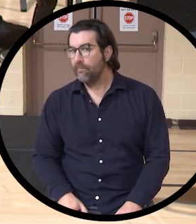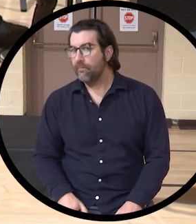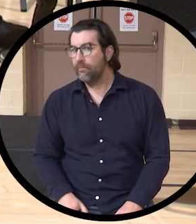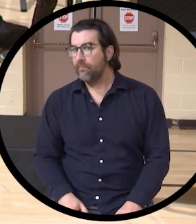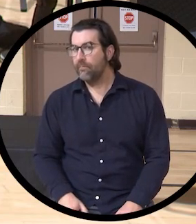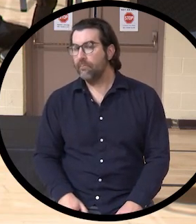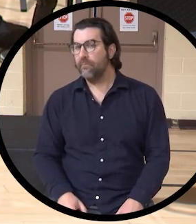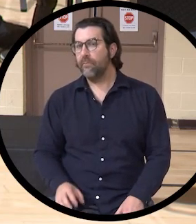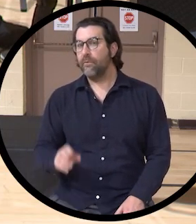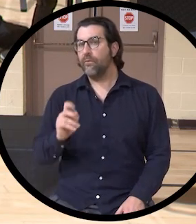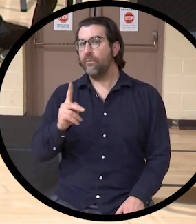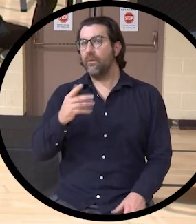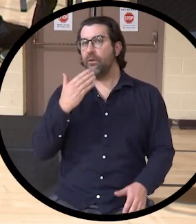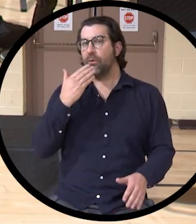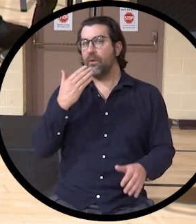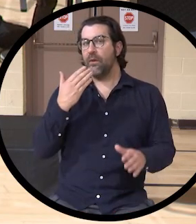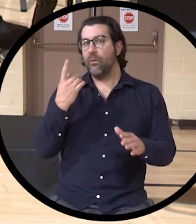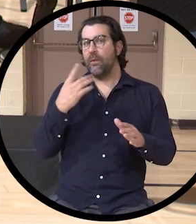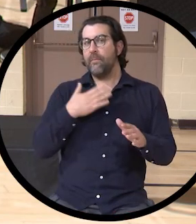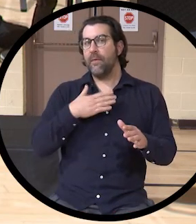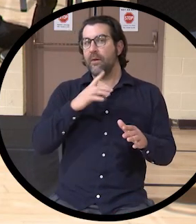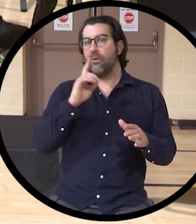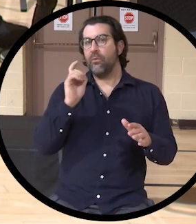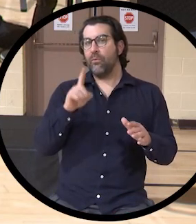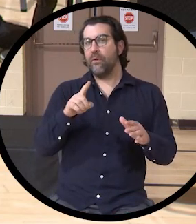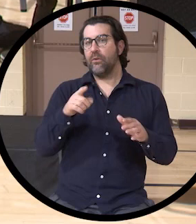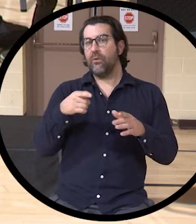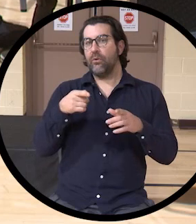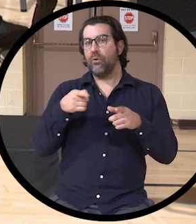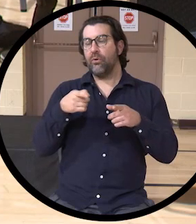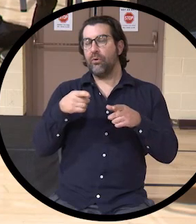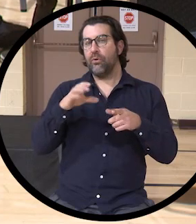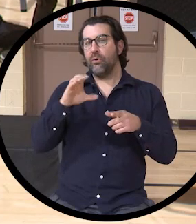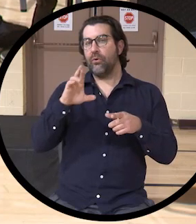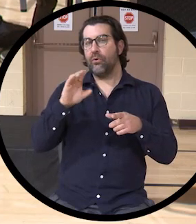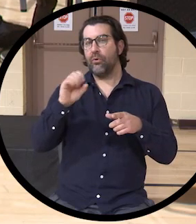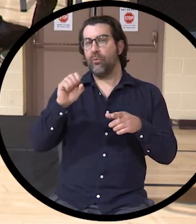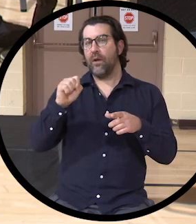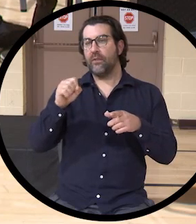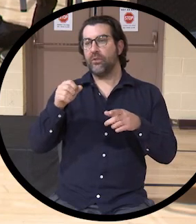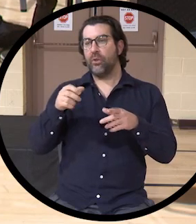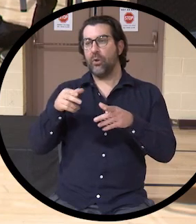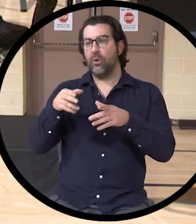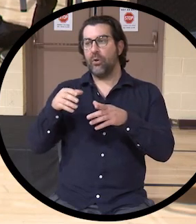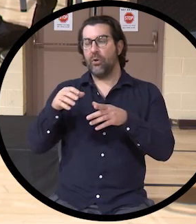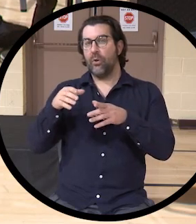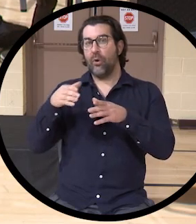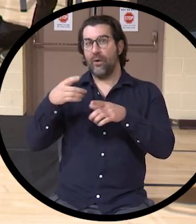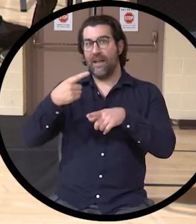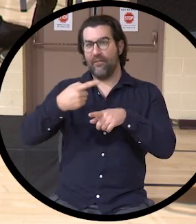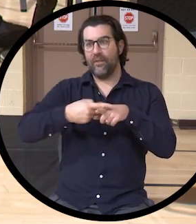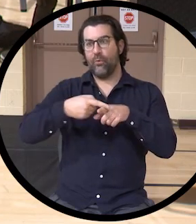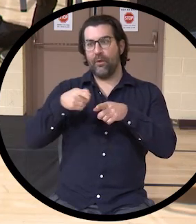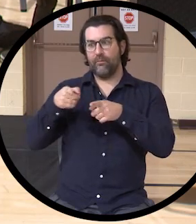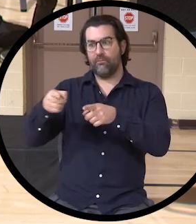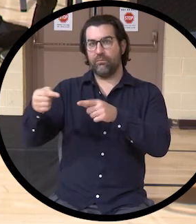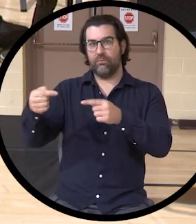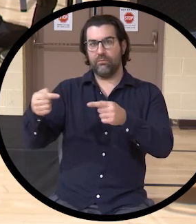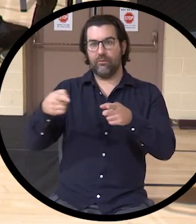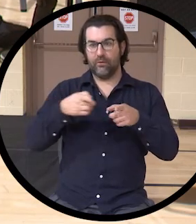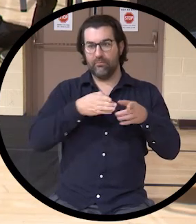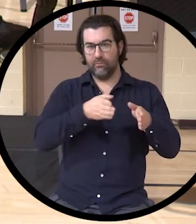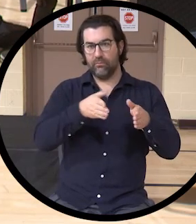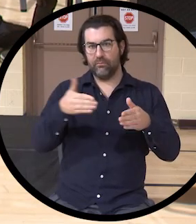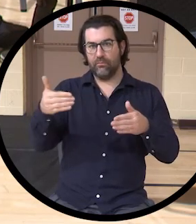That's okay. That was going to be one of my questions. Was there pop up on both on every single corner, which there is, and that's wonderful. And